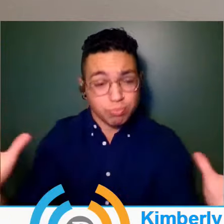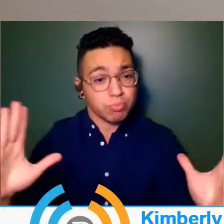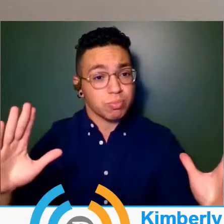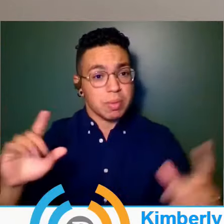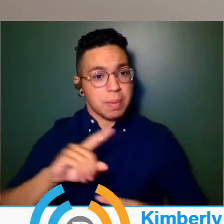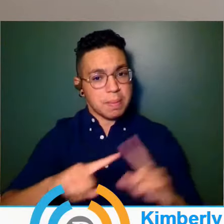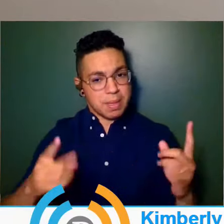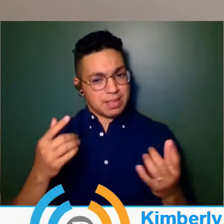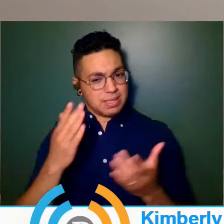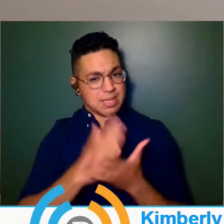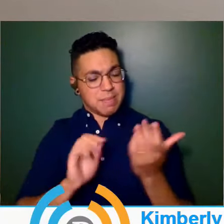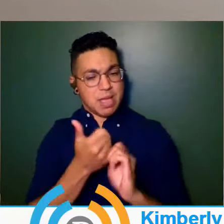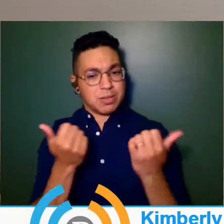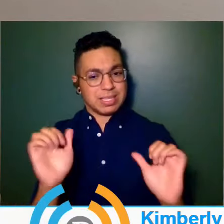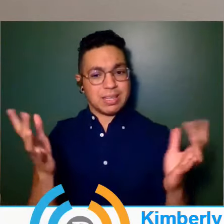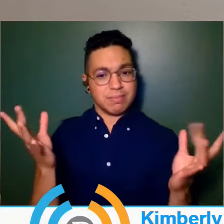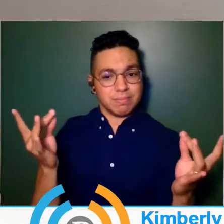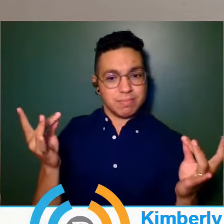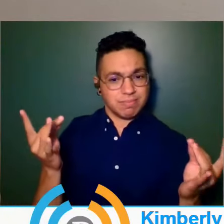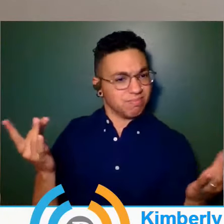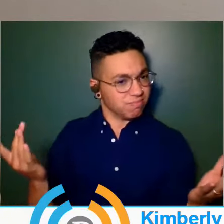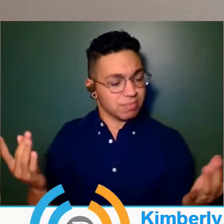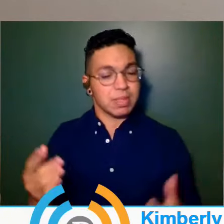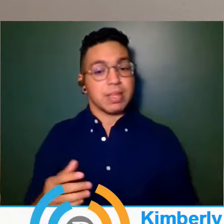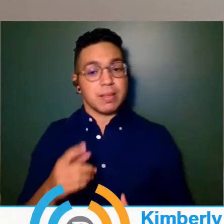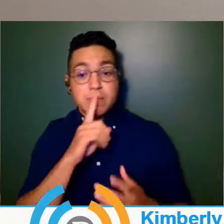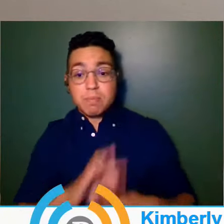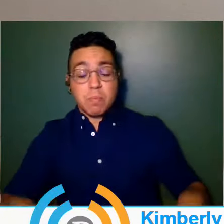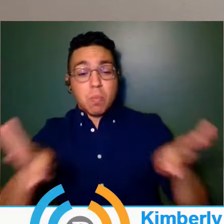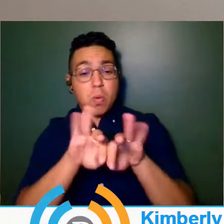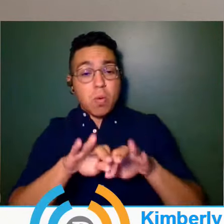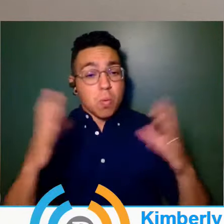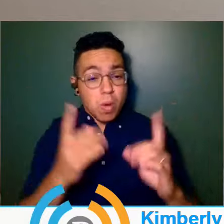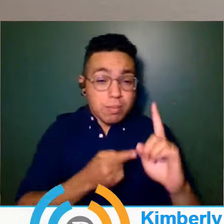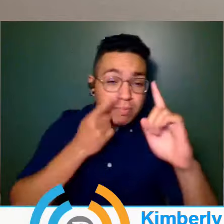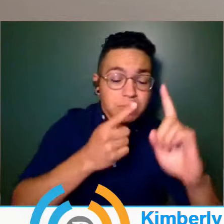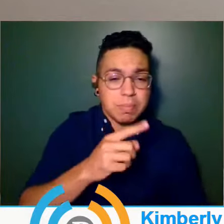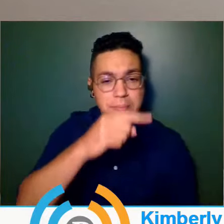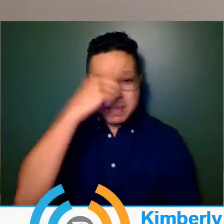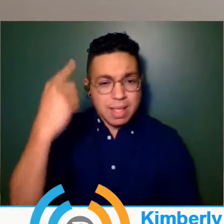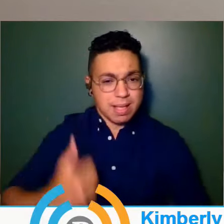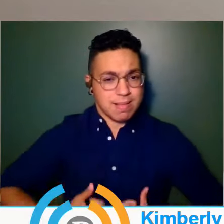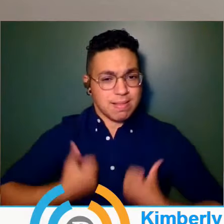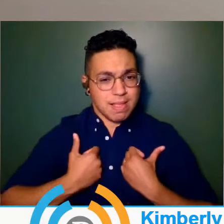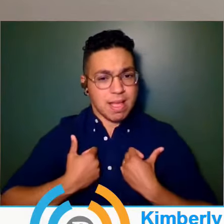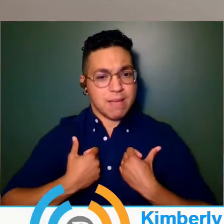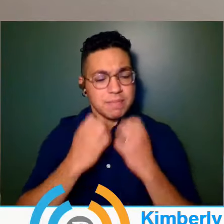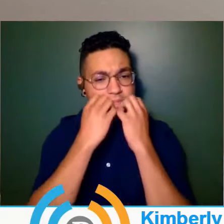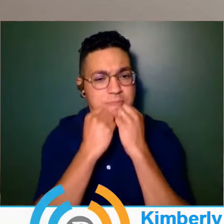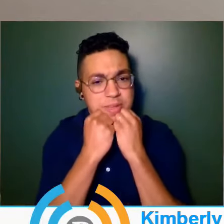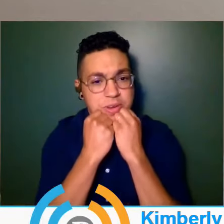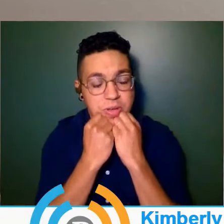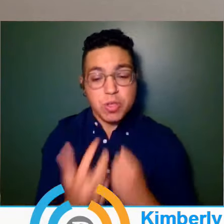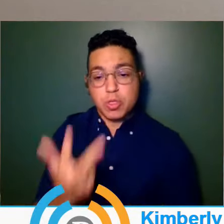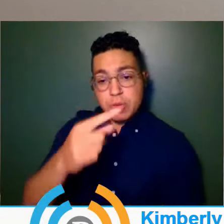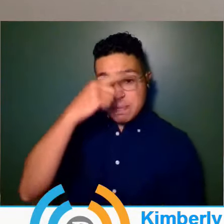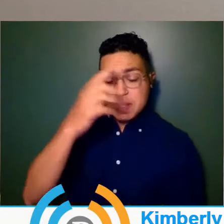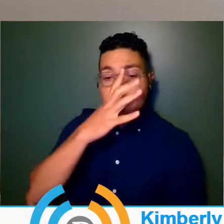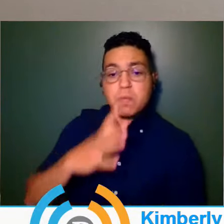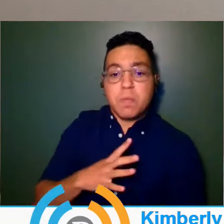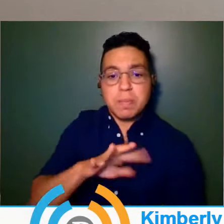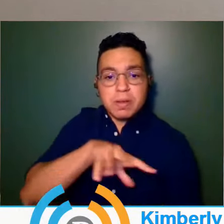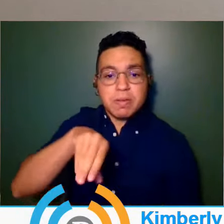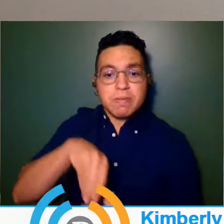three words: Black Lives Matter. Three Black women coined this phrase: Alicia